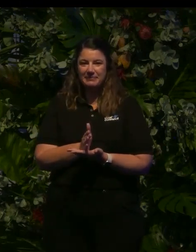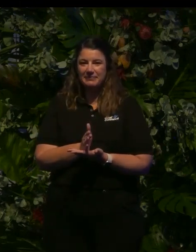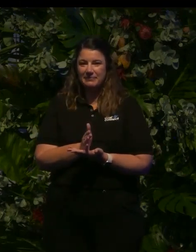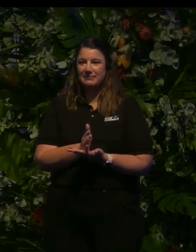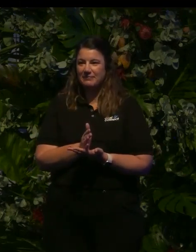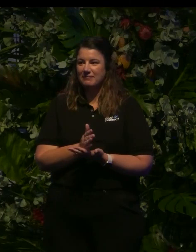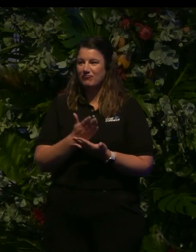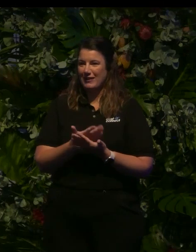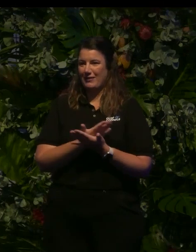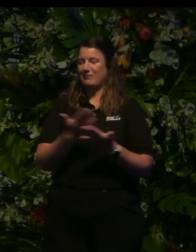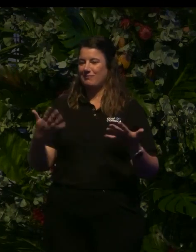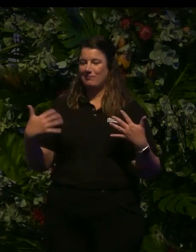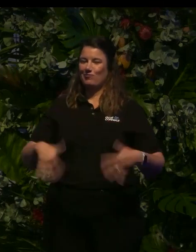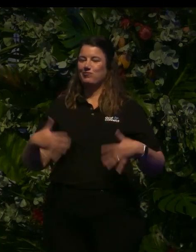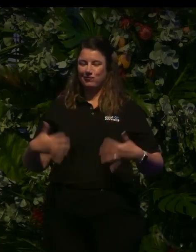rise up to the occasion.